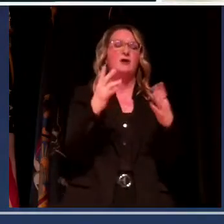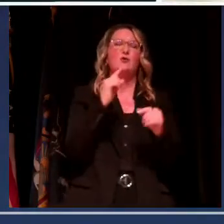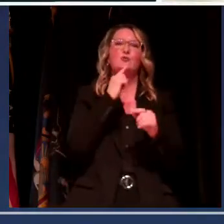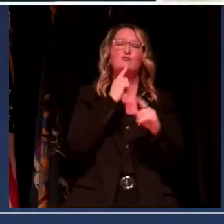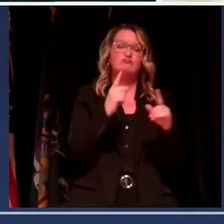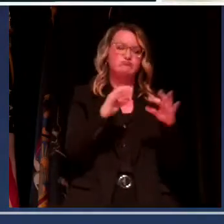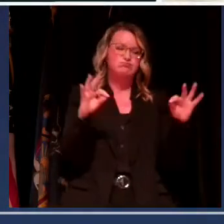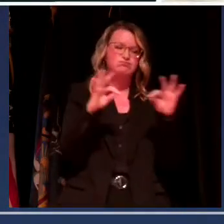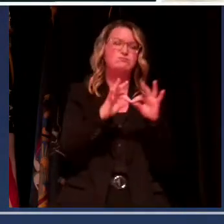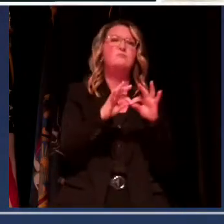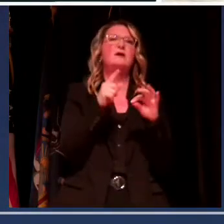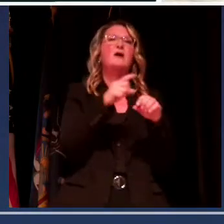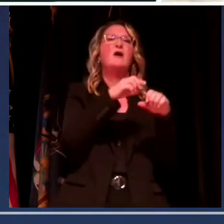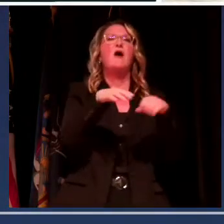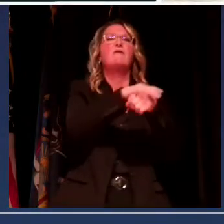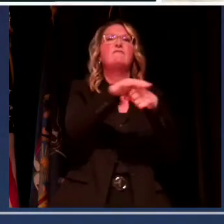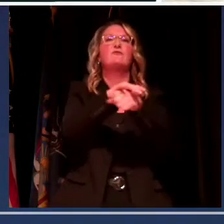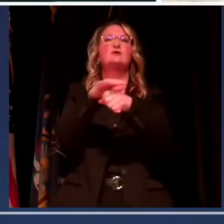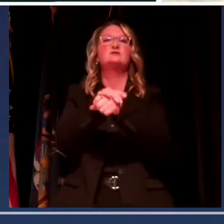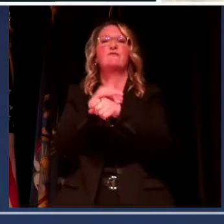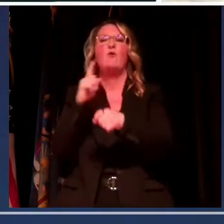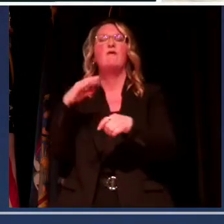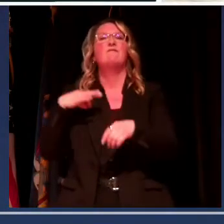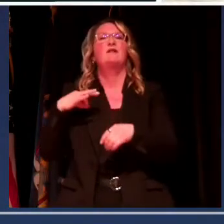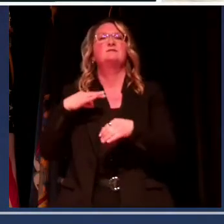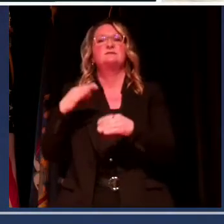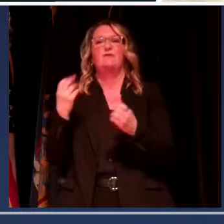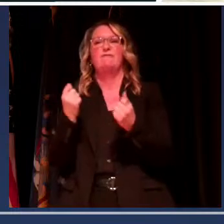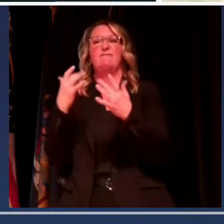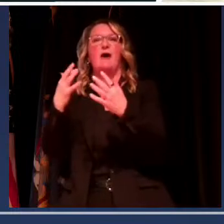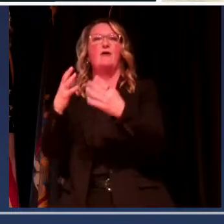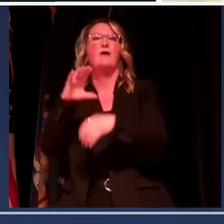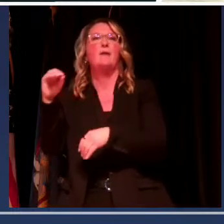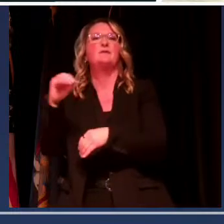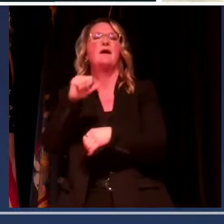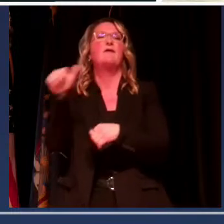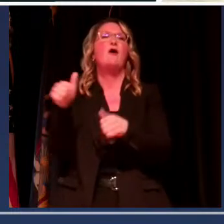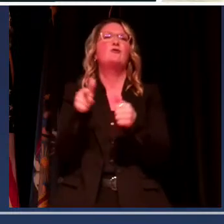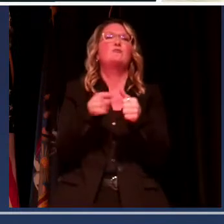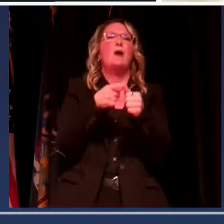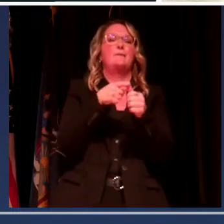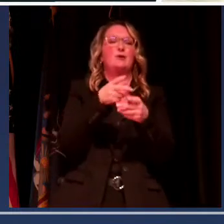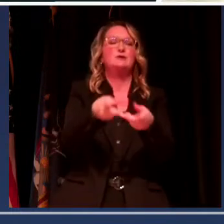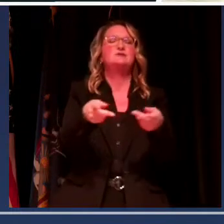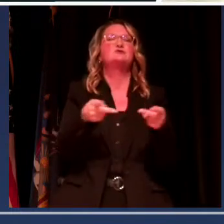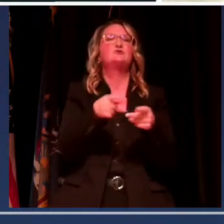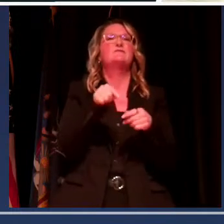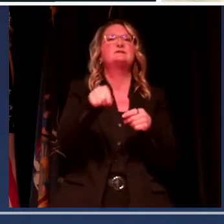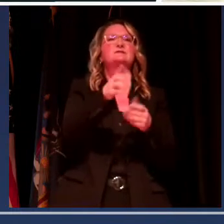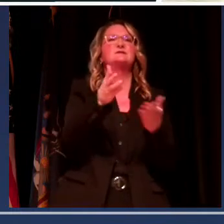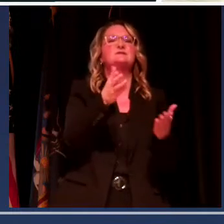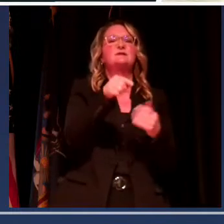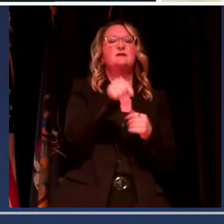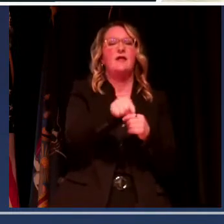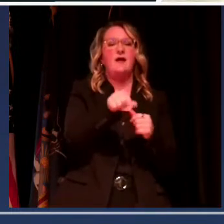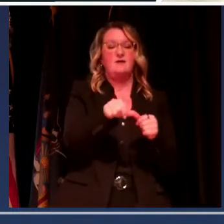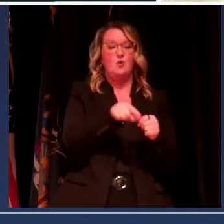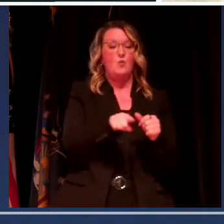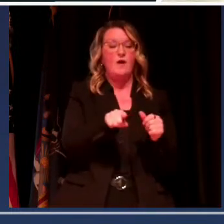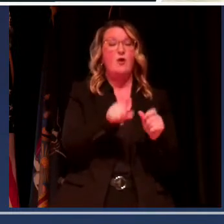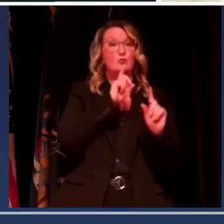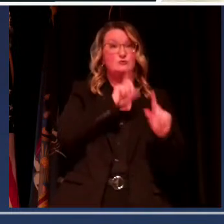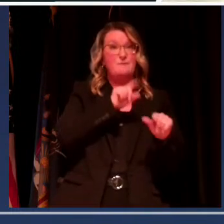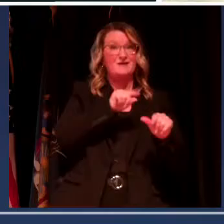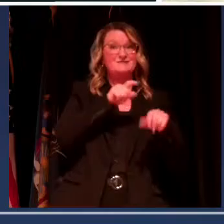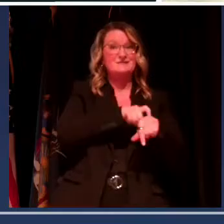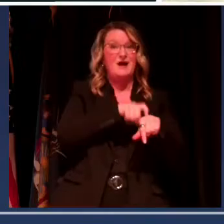safety net coverage to volunteer fire companies and other primary services in rural towns where ambulance response times were